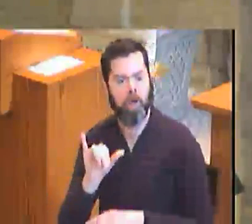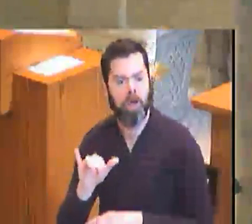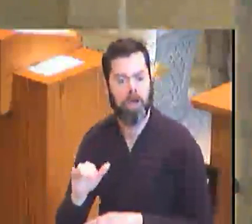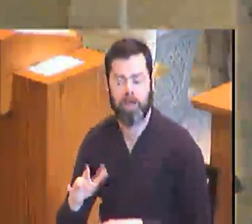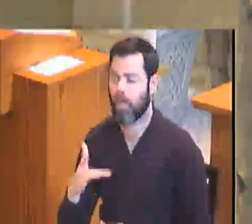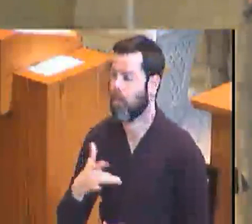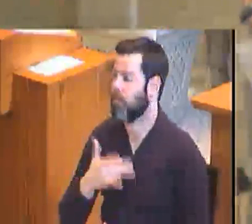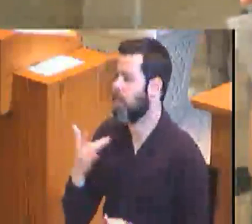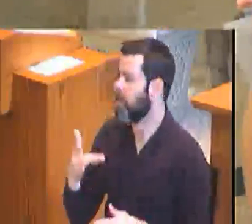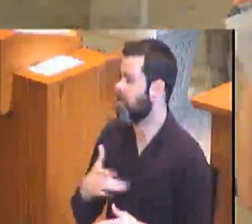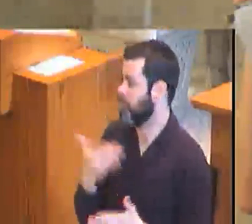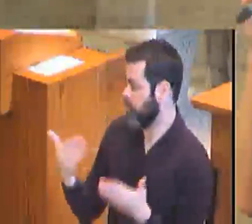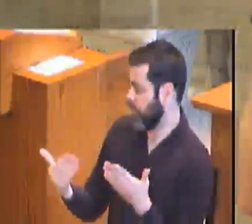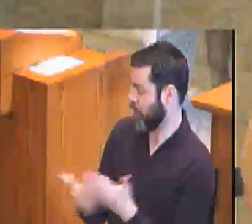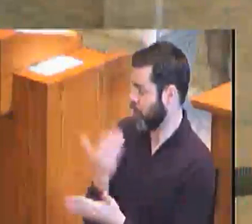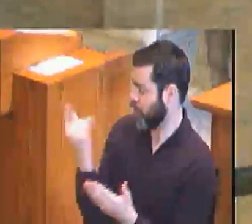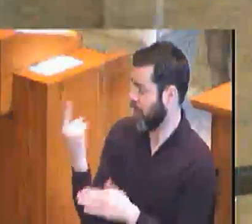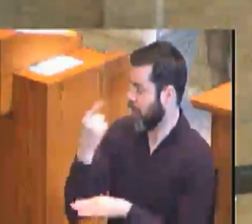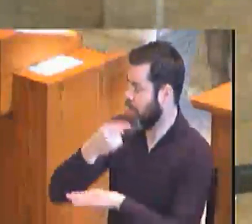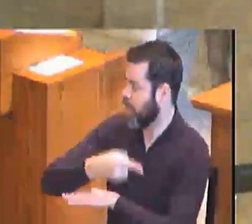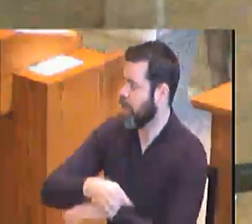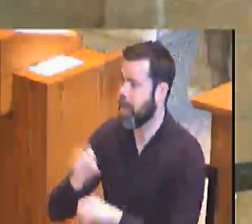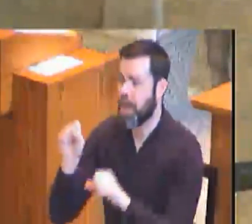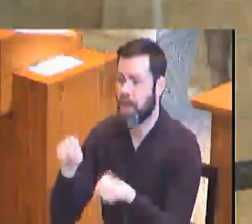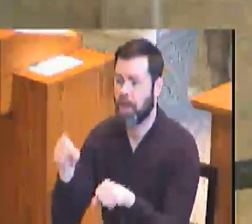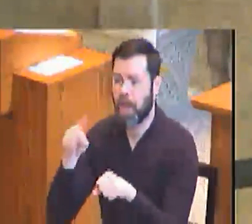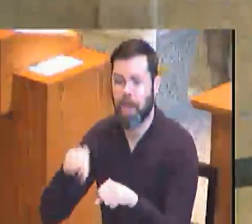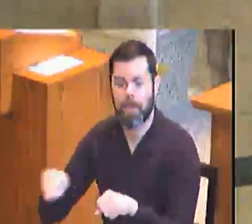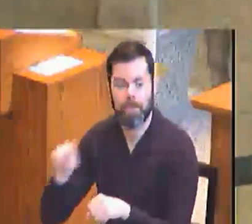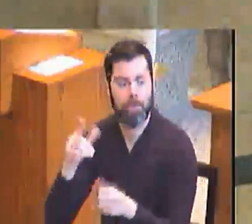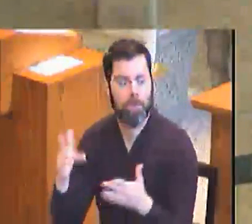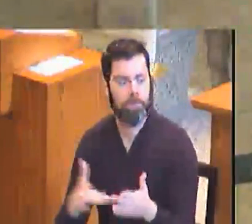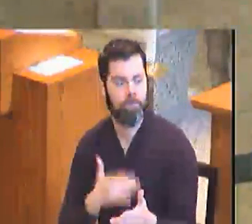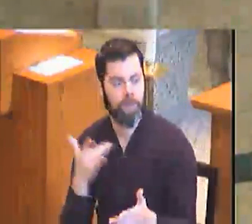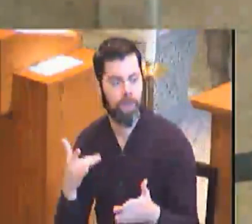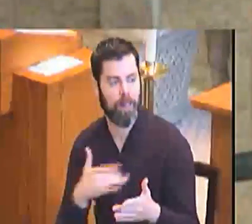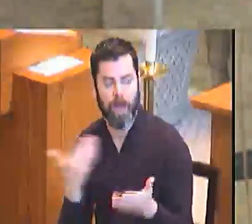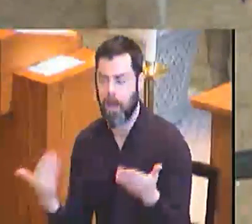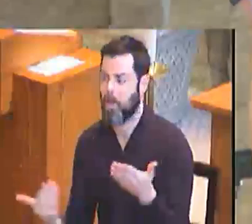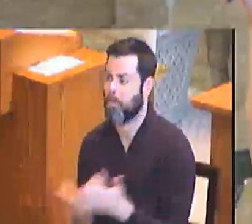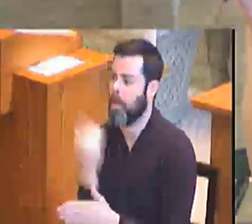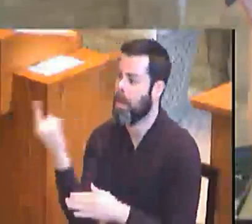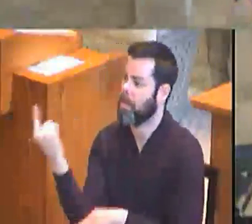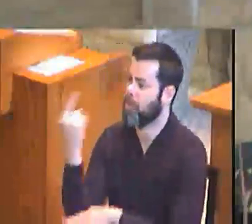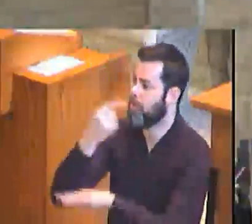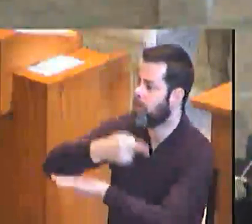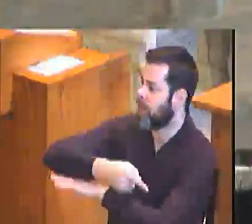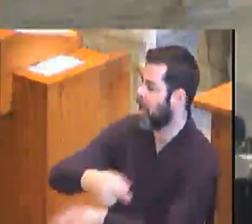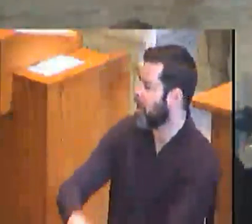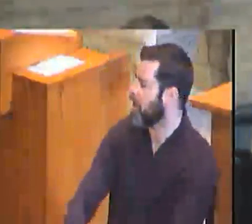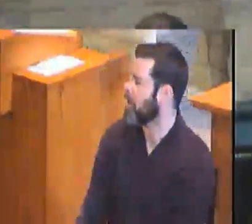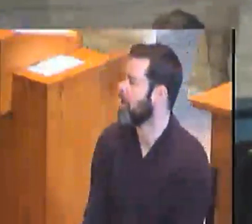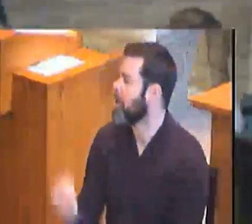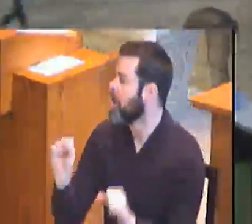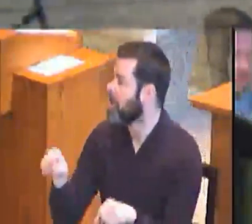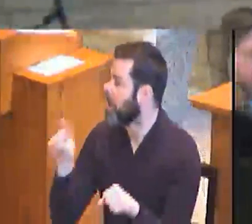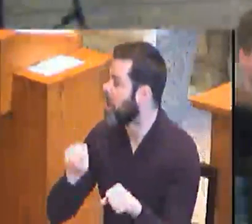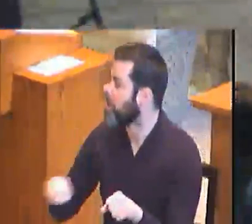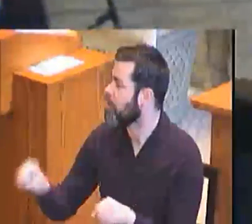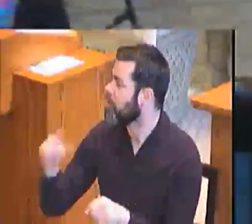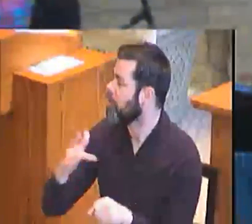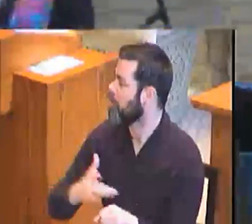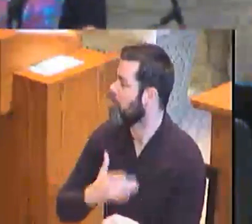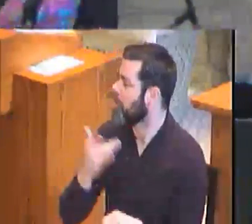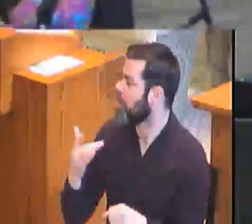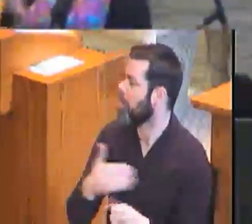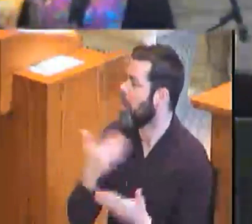you feel a brand new day? Can't you feel a brand new day? Can't